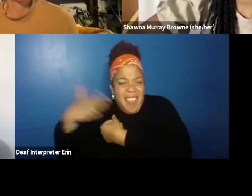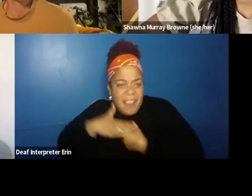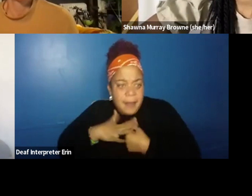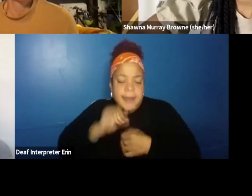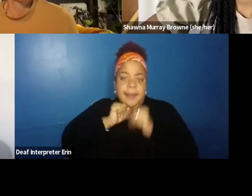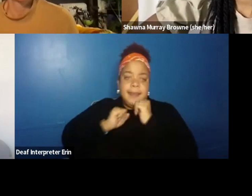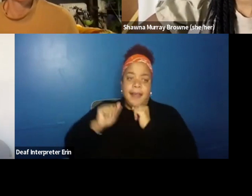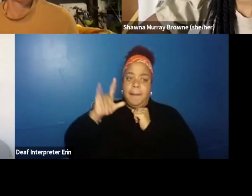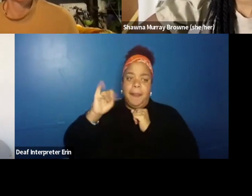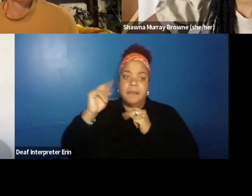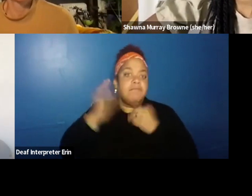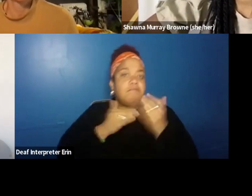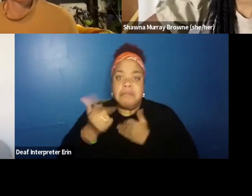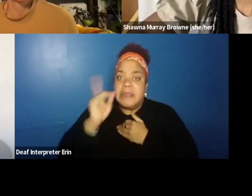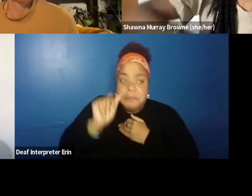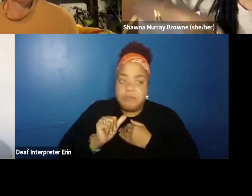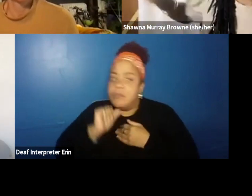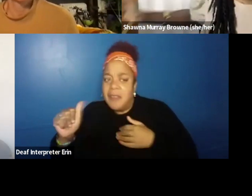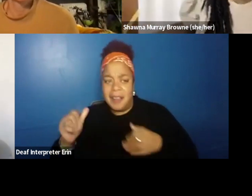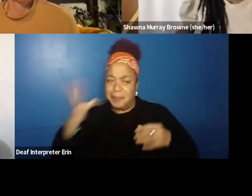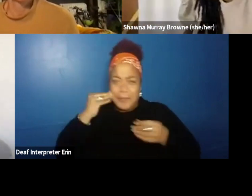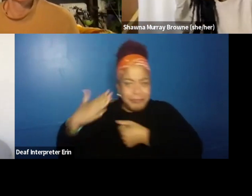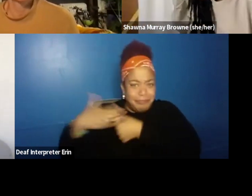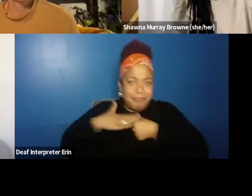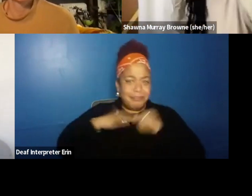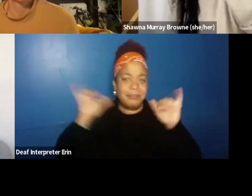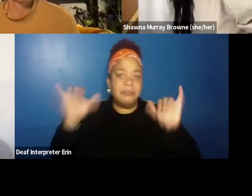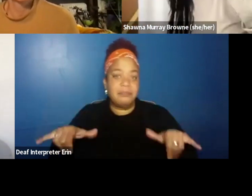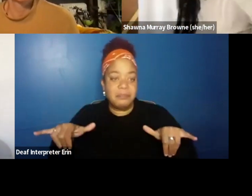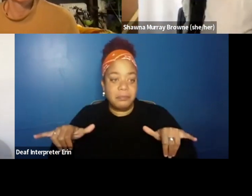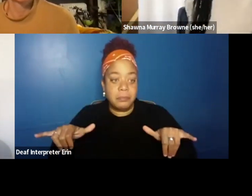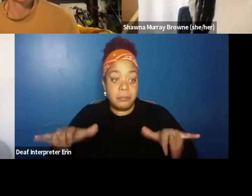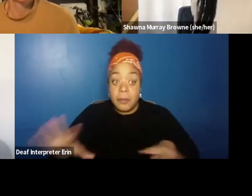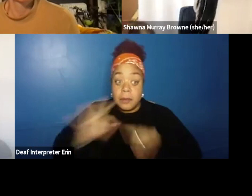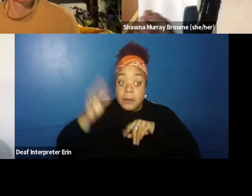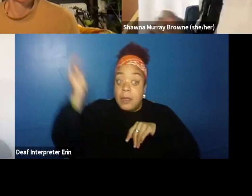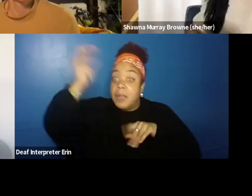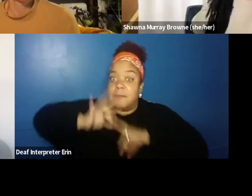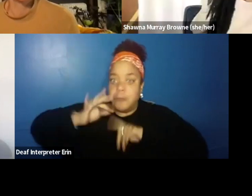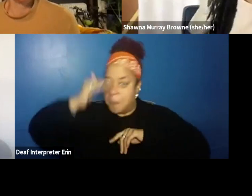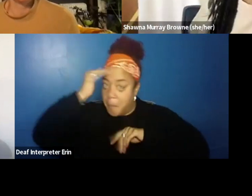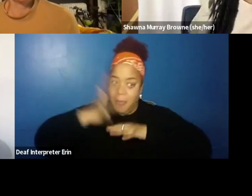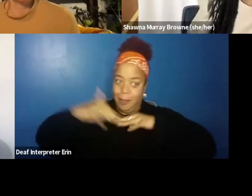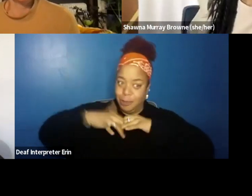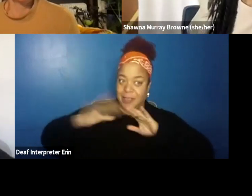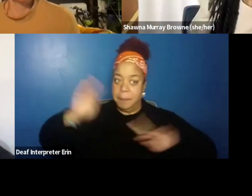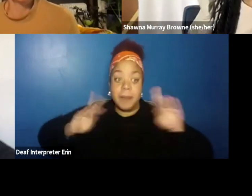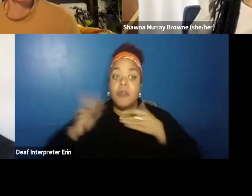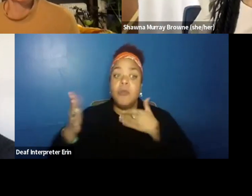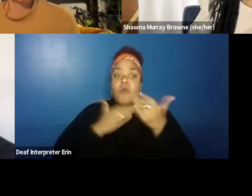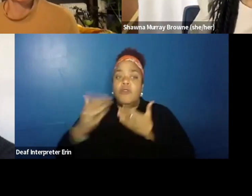In particular, Black, Indigenous people, regardless of disability status, are detrimentally